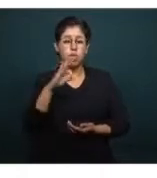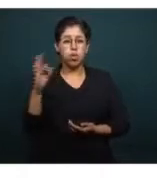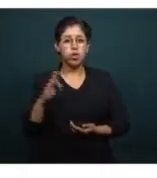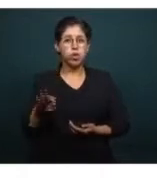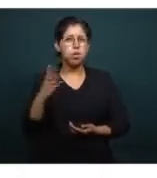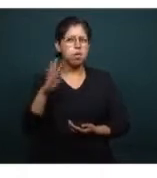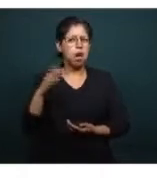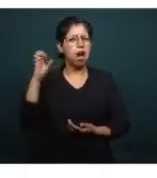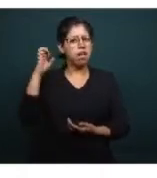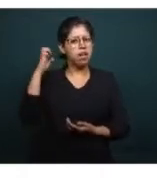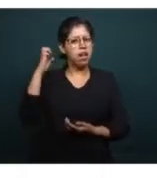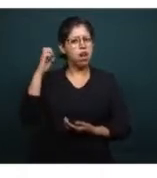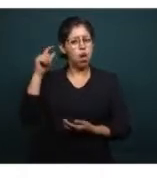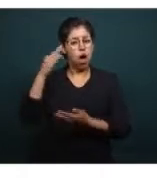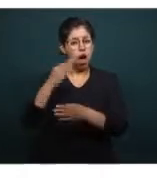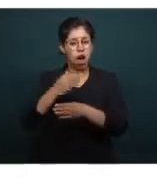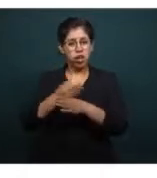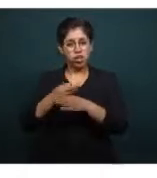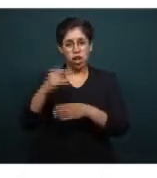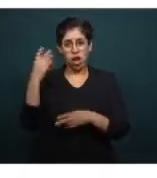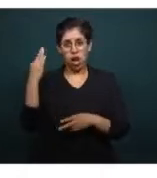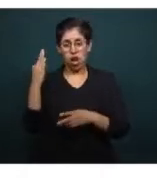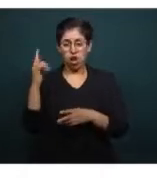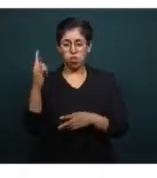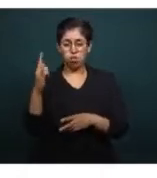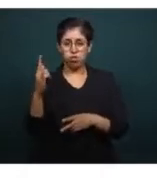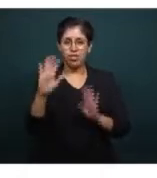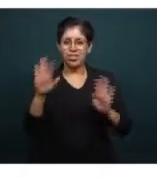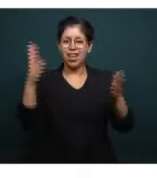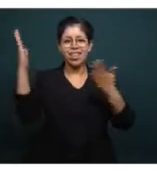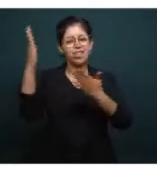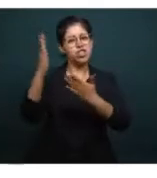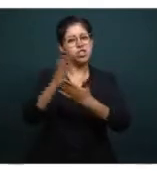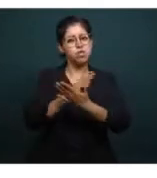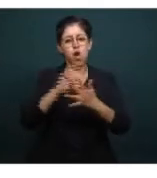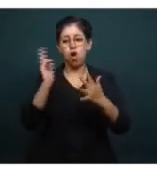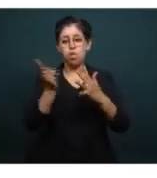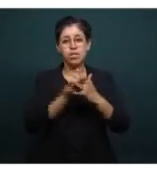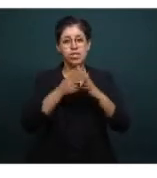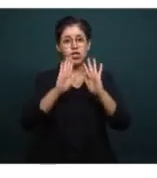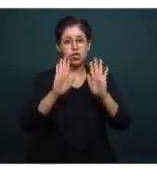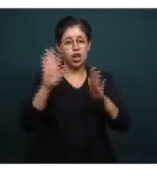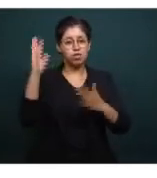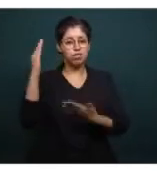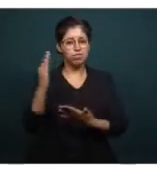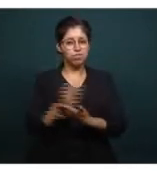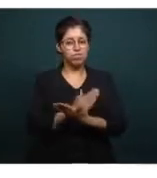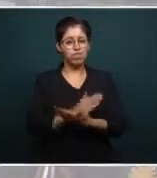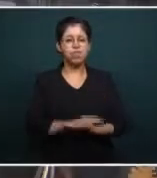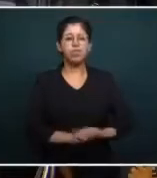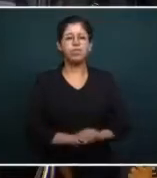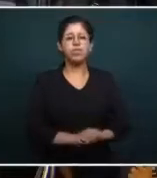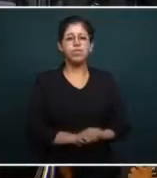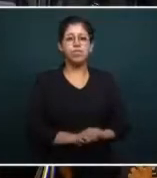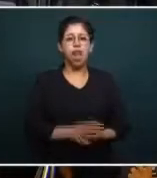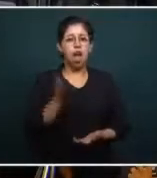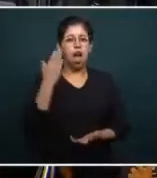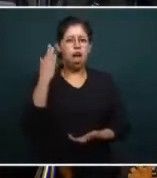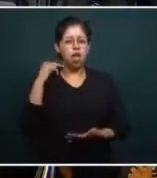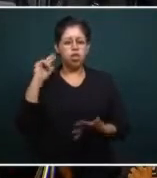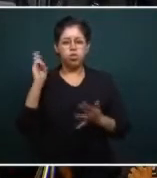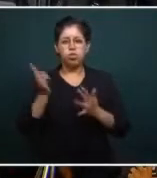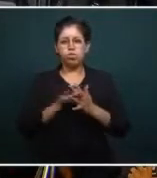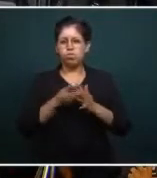9%. As a, compared to the month of July, you can see a tendency towards a